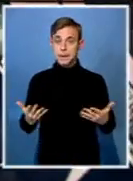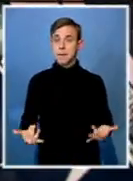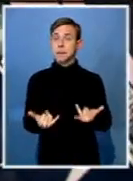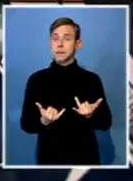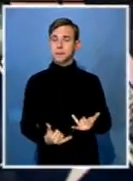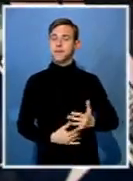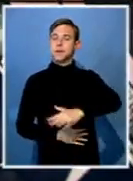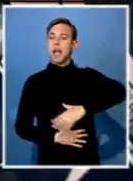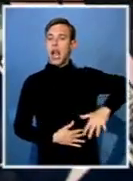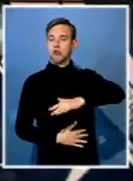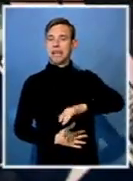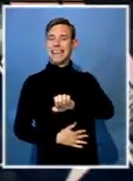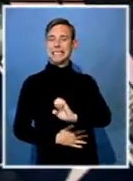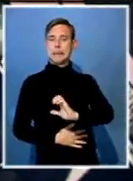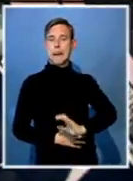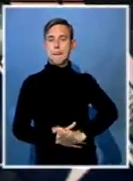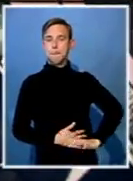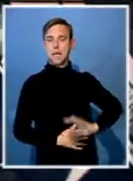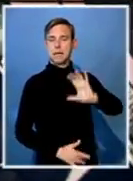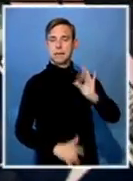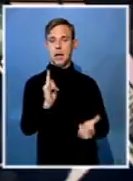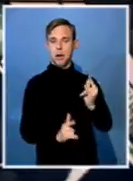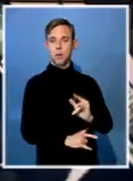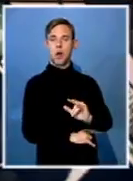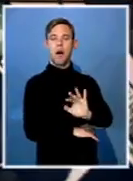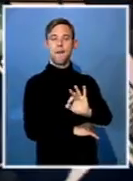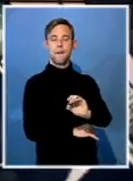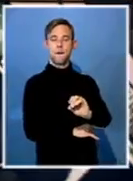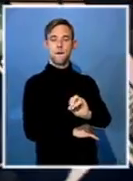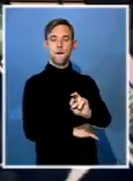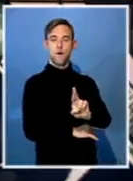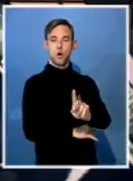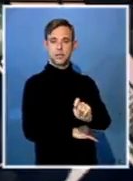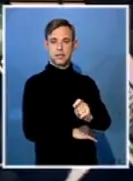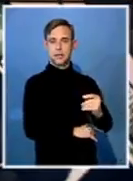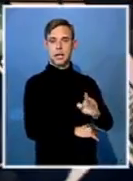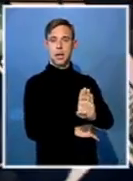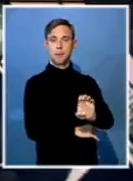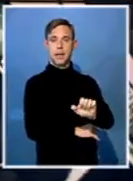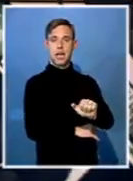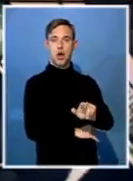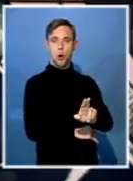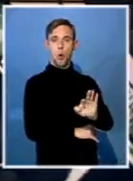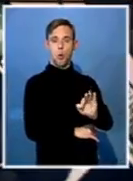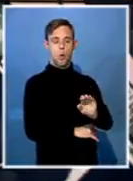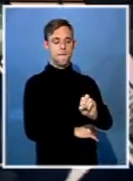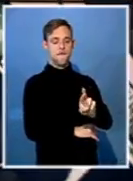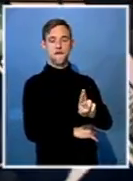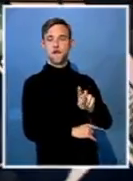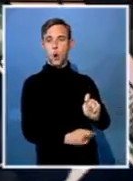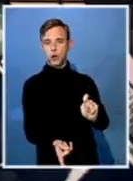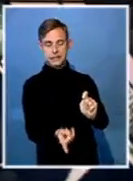The cold-blooded murder of the Speaker of the Raymond Mhlaba Municipality in the Eastern Cape has stunned the Fort Beaufort